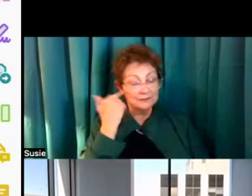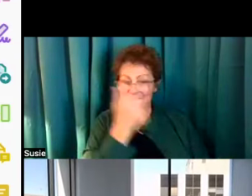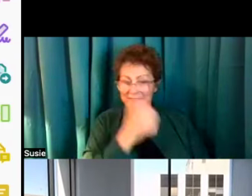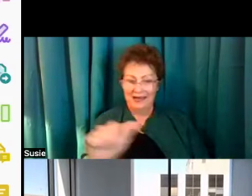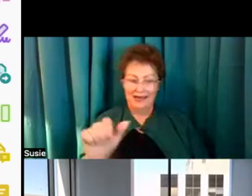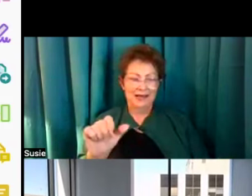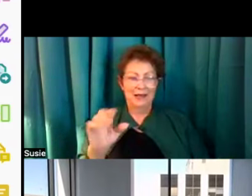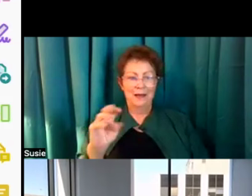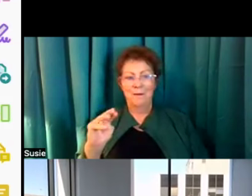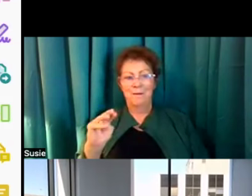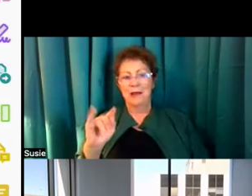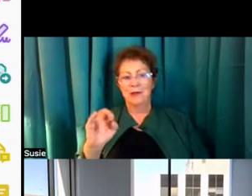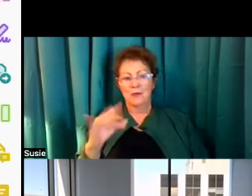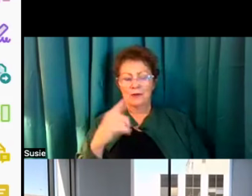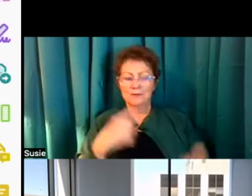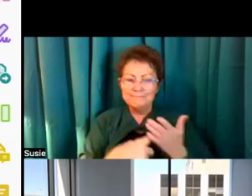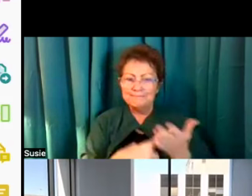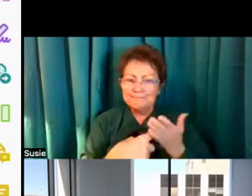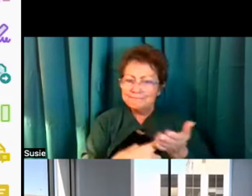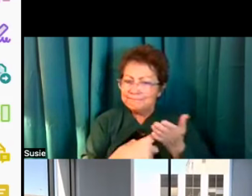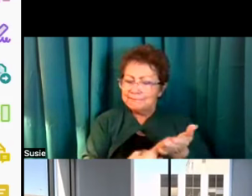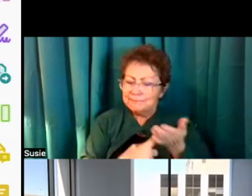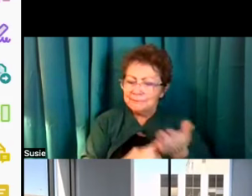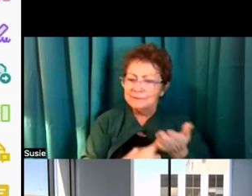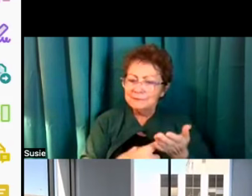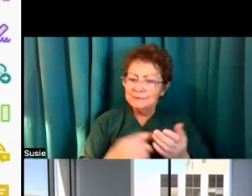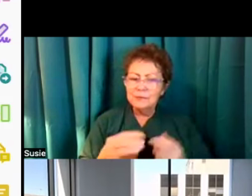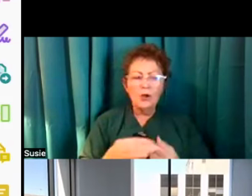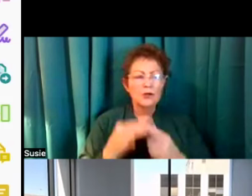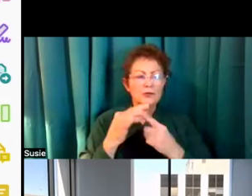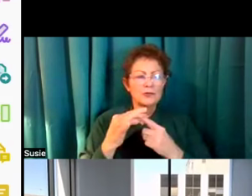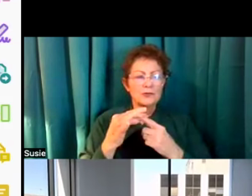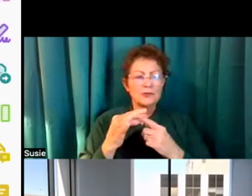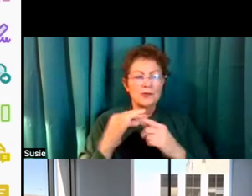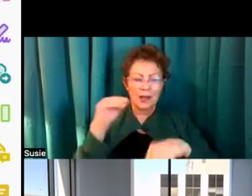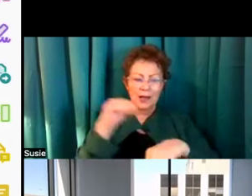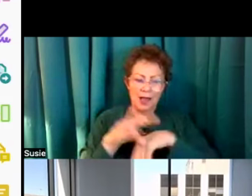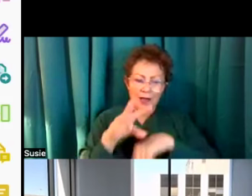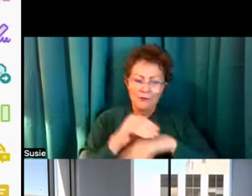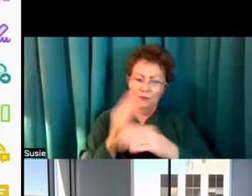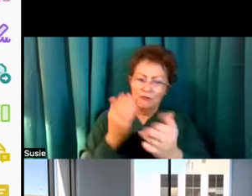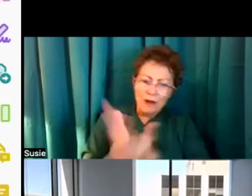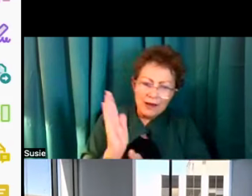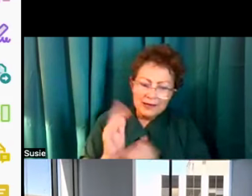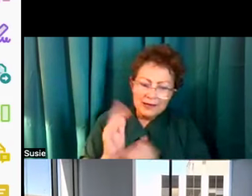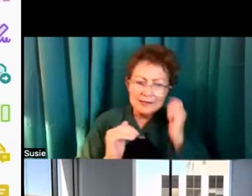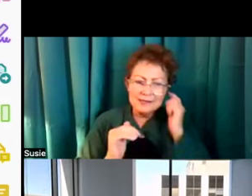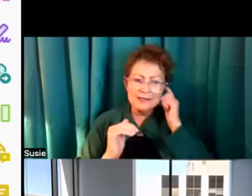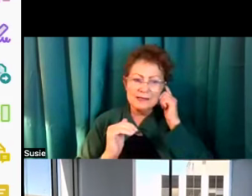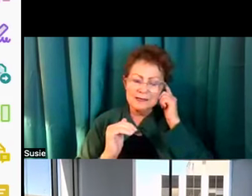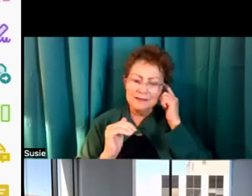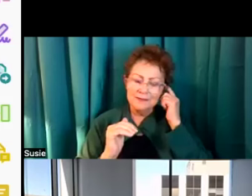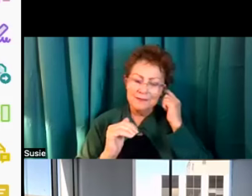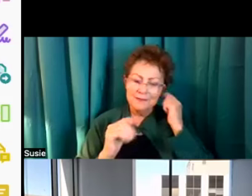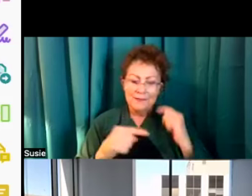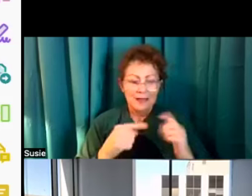investor, right? You try and negotiate for certain specific governance rights. And this could